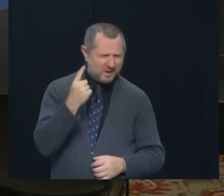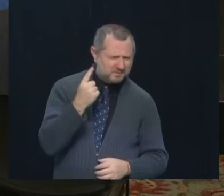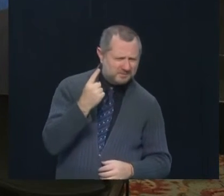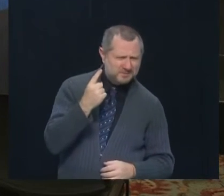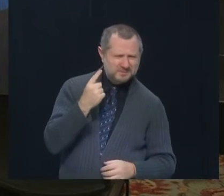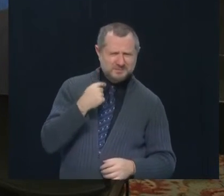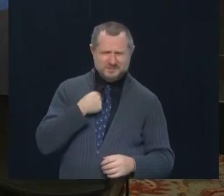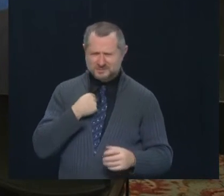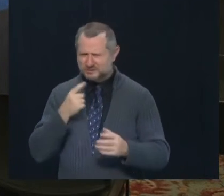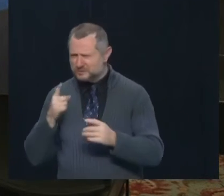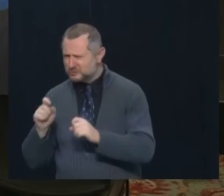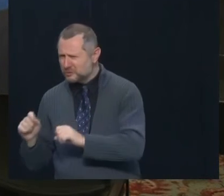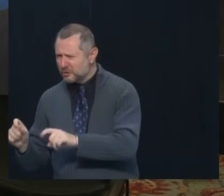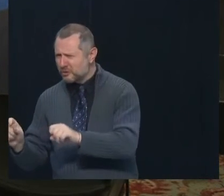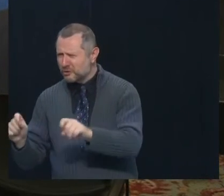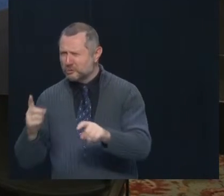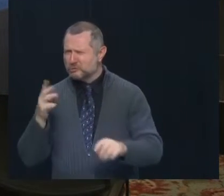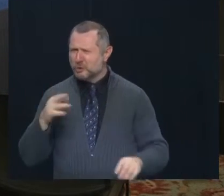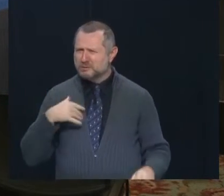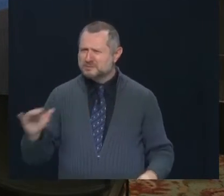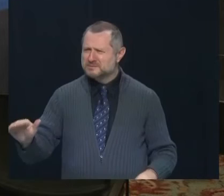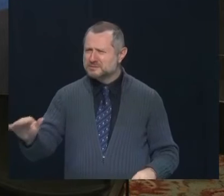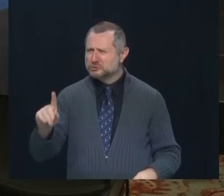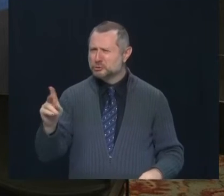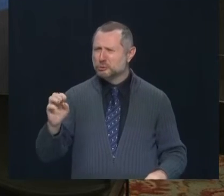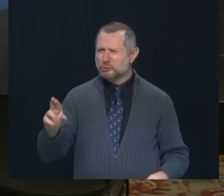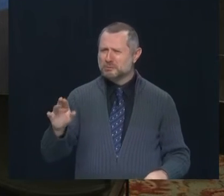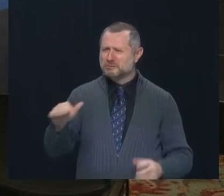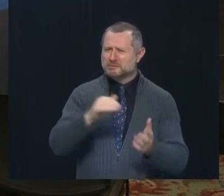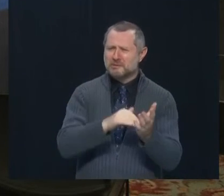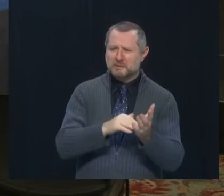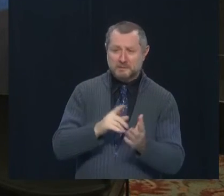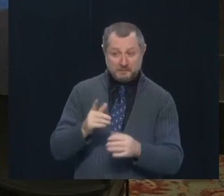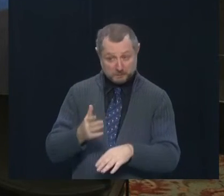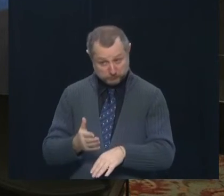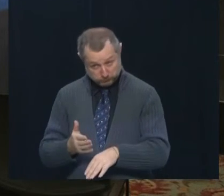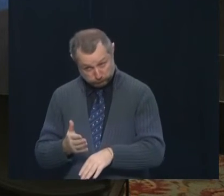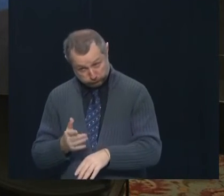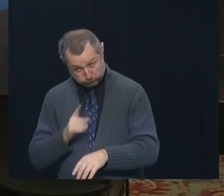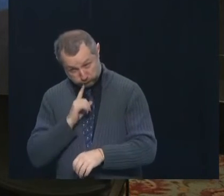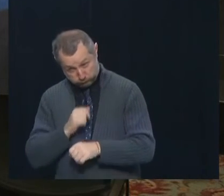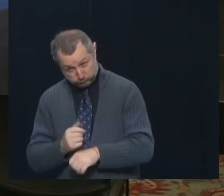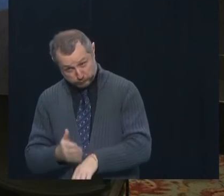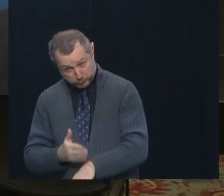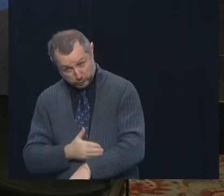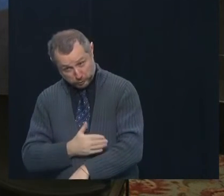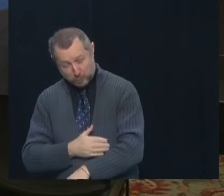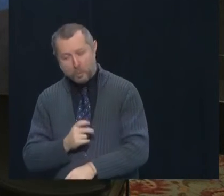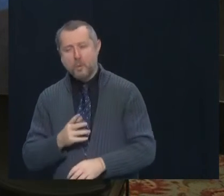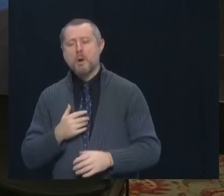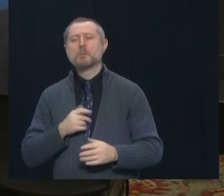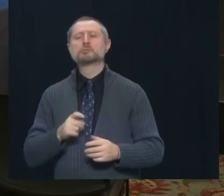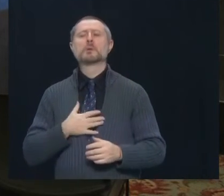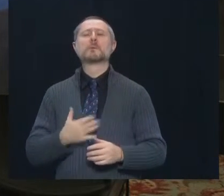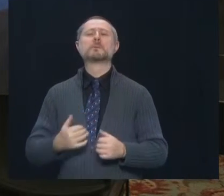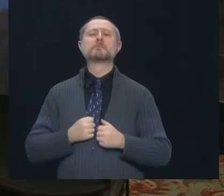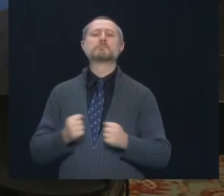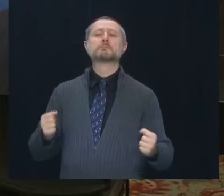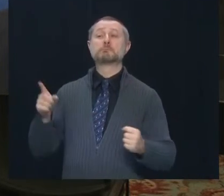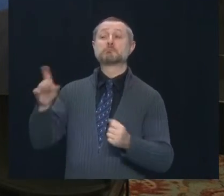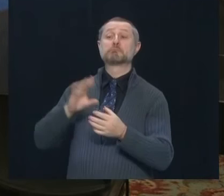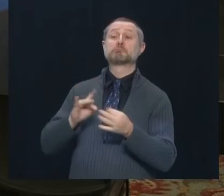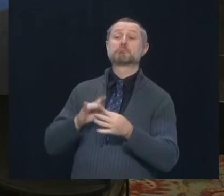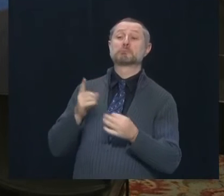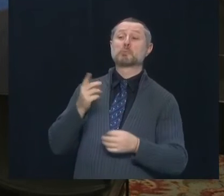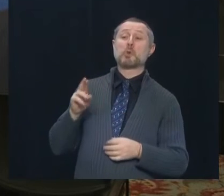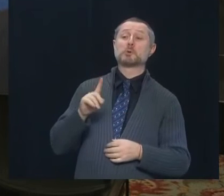Dr. Zucker for. You know, in order to improve, you have to just be honest about what happened. Dr. Zucker says that you're working to come up with